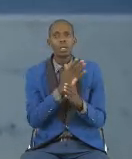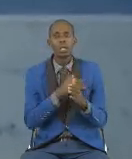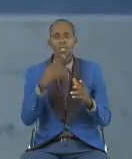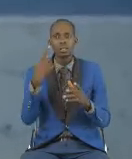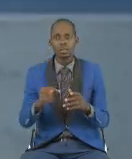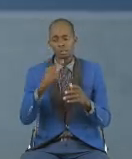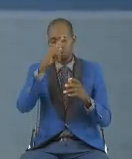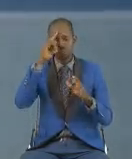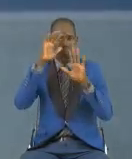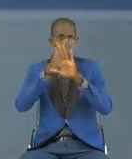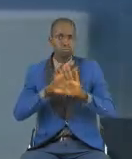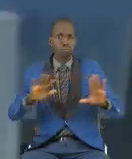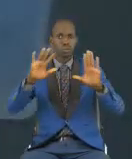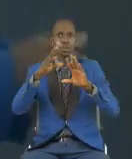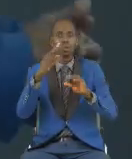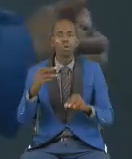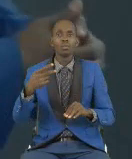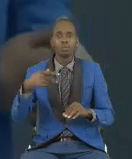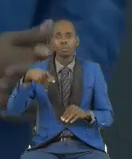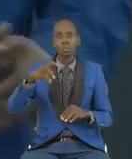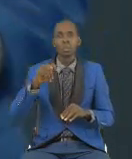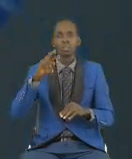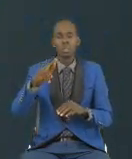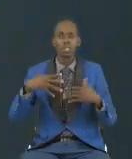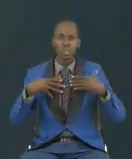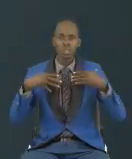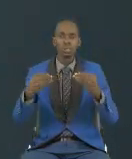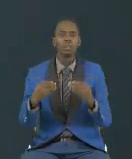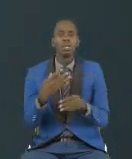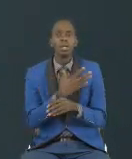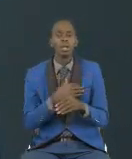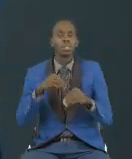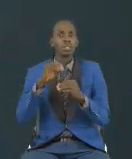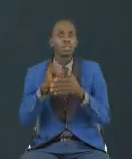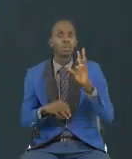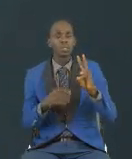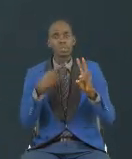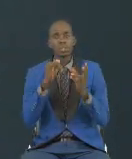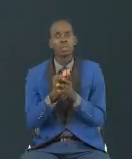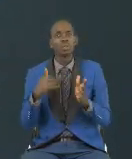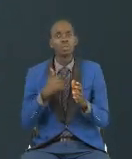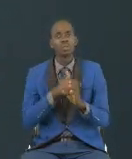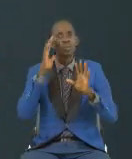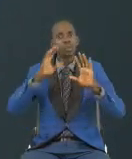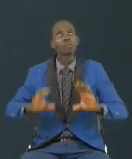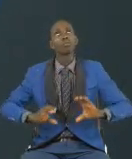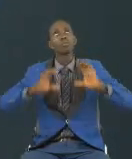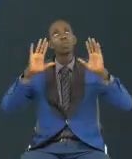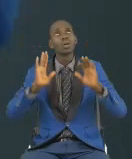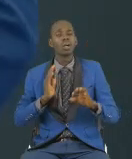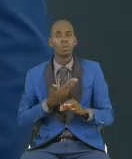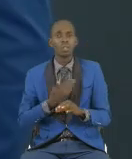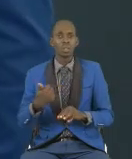heal the people. And chapter 6, they prayed, and they said, well, we'll commit ourselves to the ministry of the